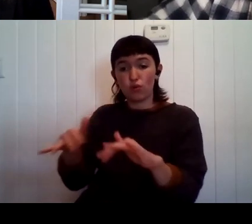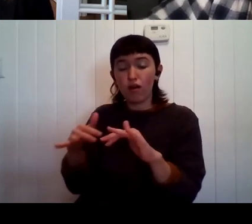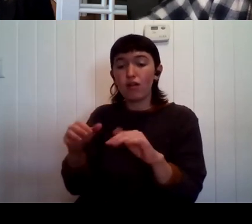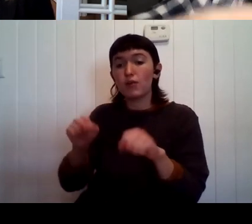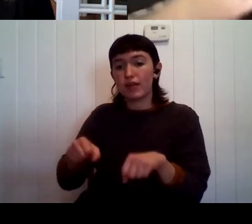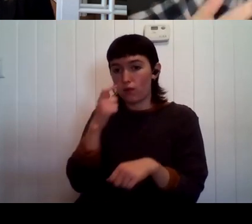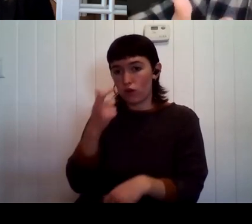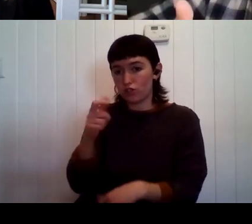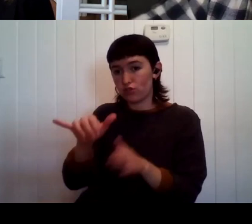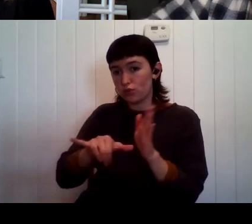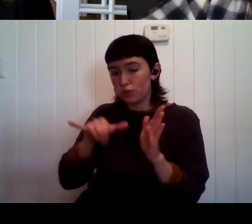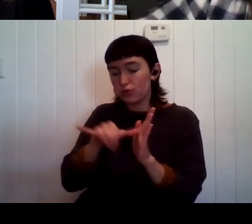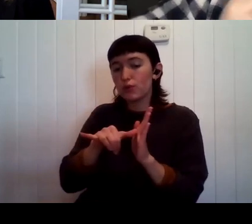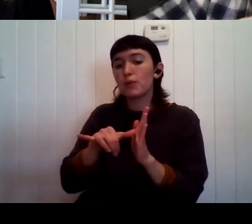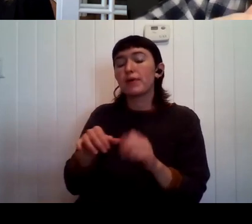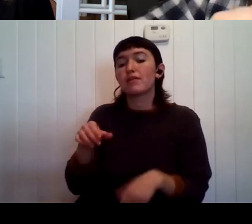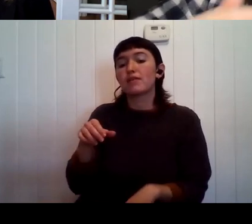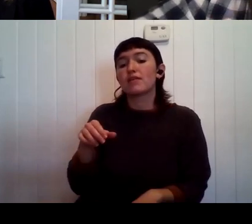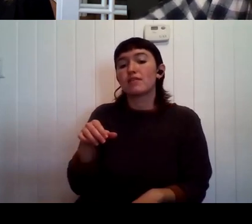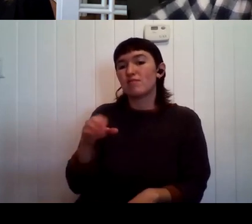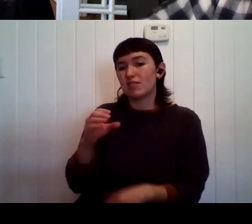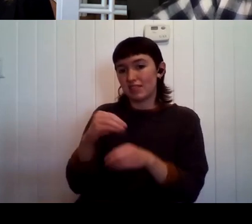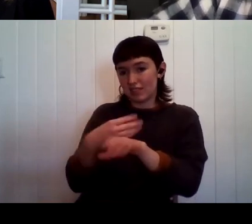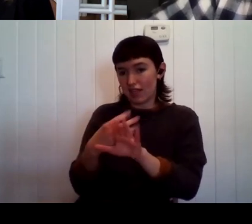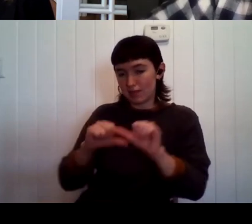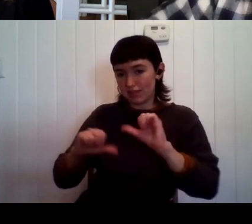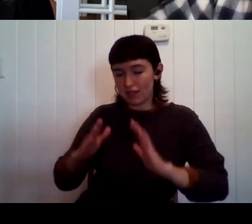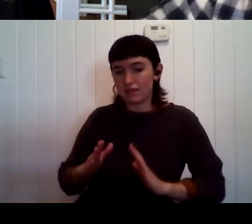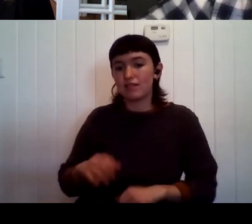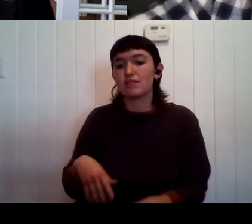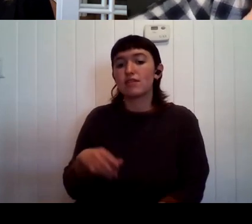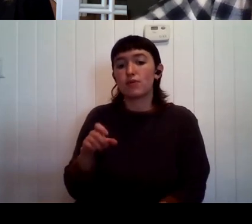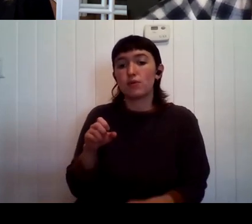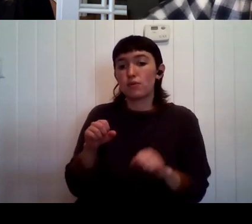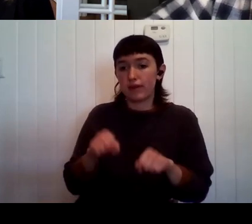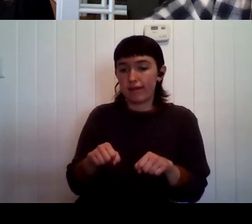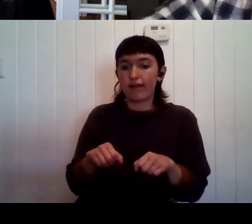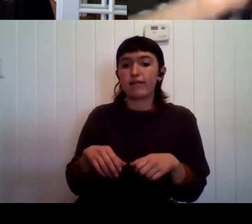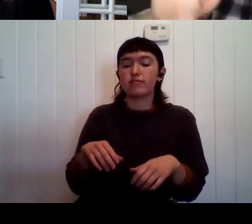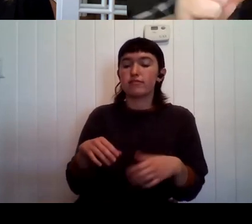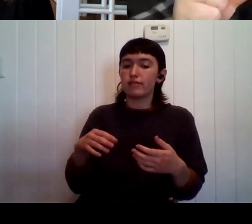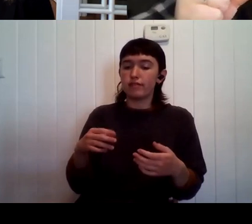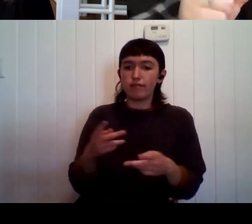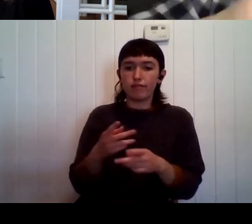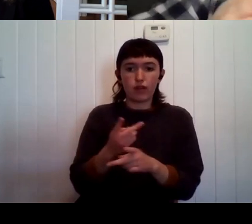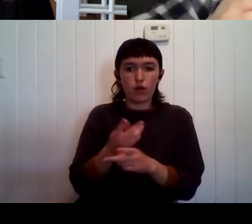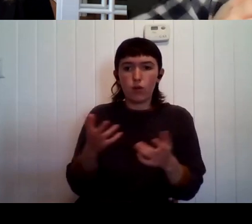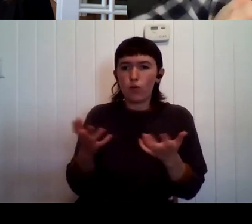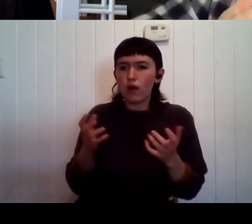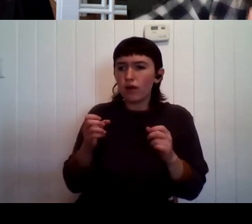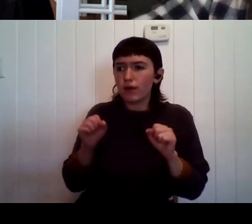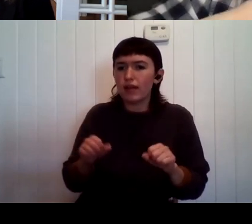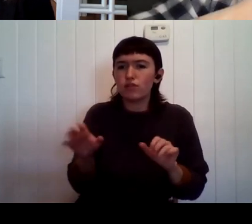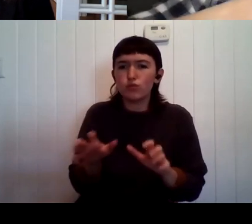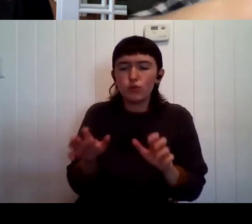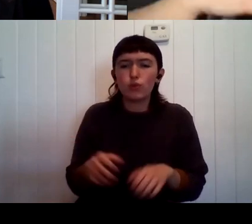right now, and also what people can do, and so like specific bills that we can focus on to fix that problem. Because there are like little changes that